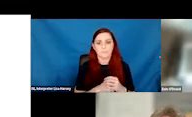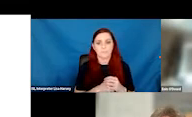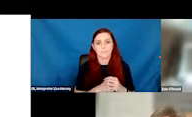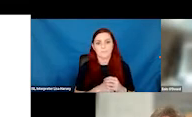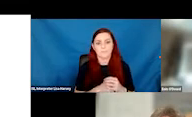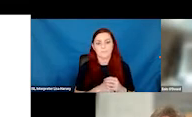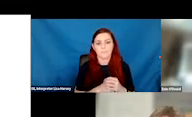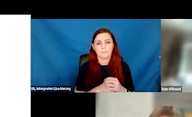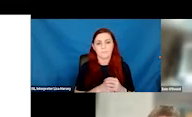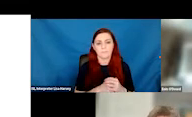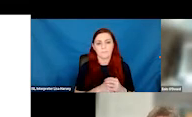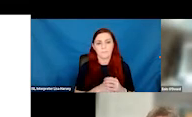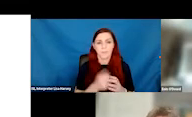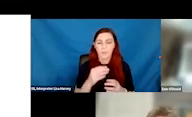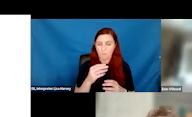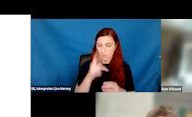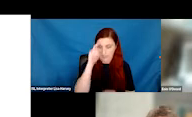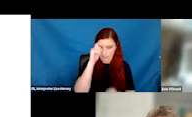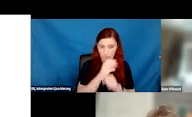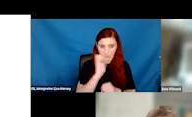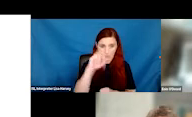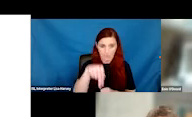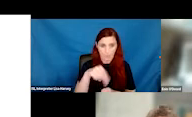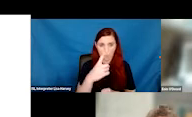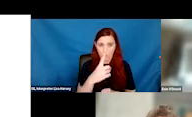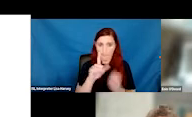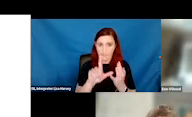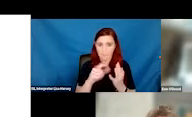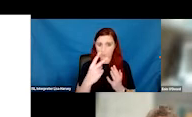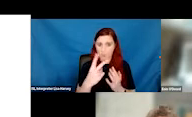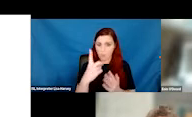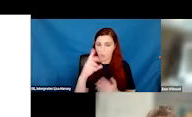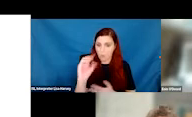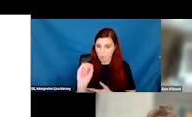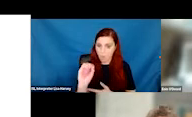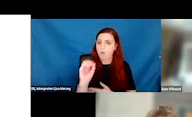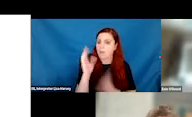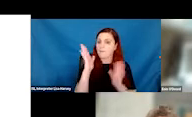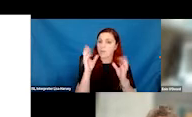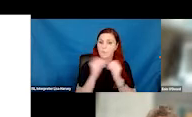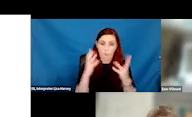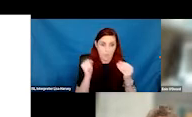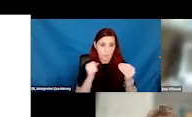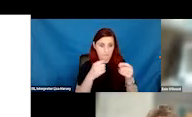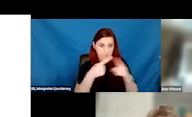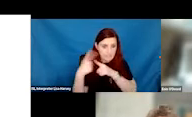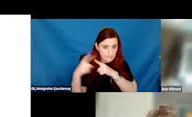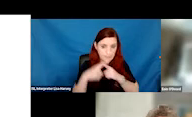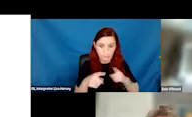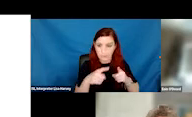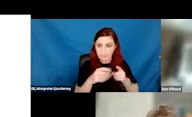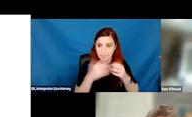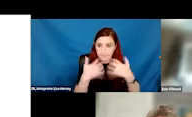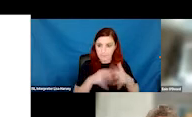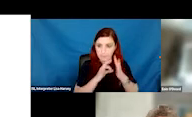In looking at EN 17210, as I said, we have a suite of technical guidance documents,